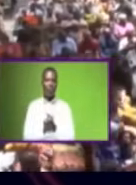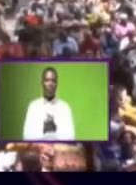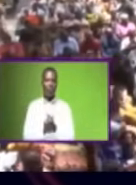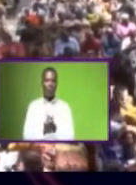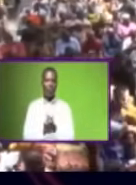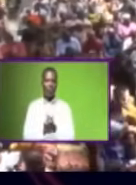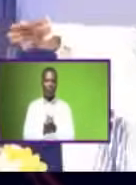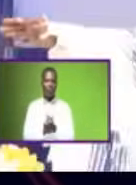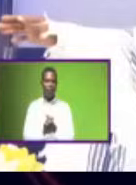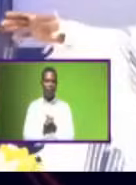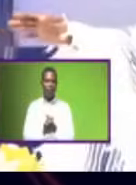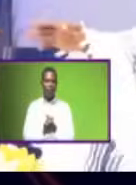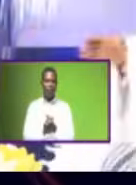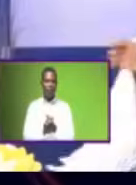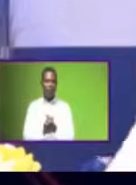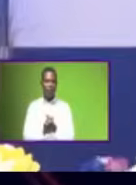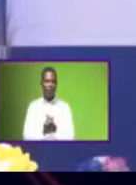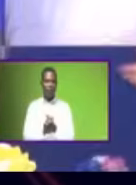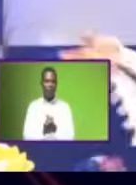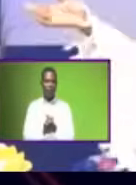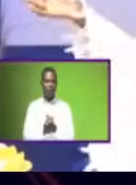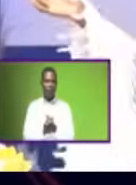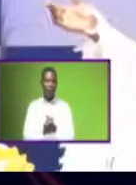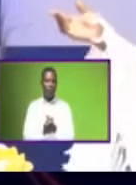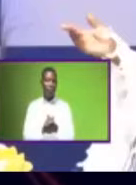it. They